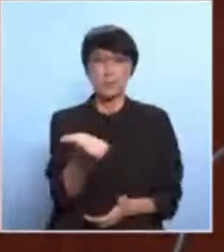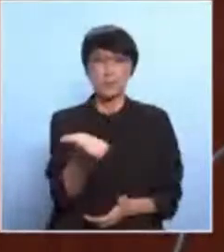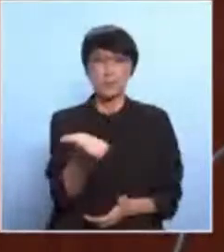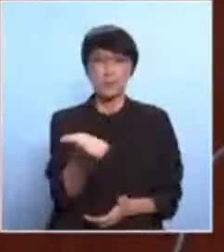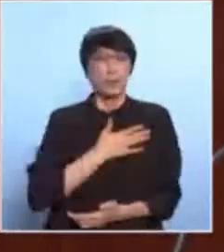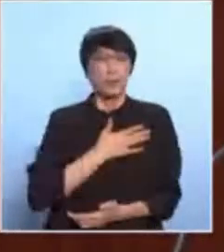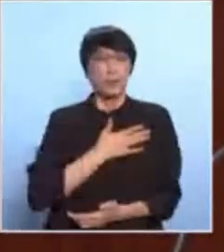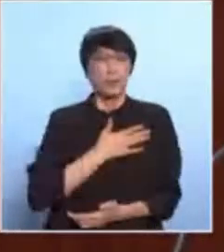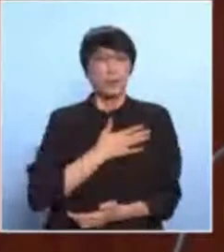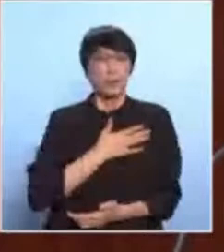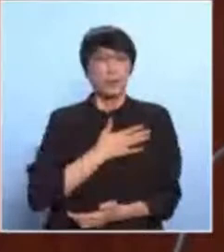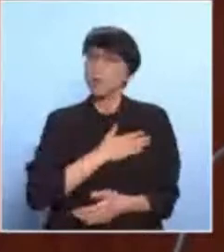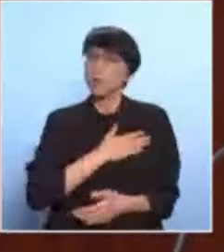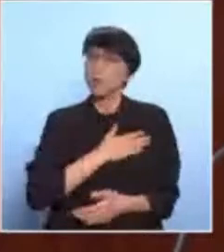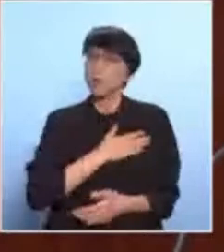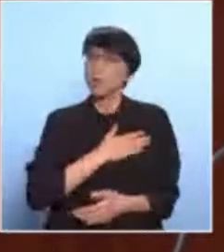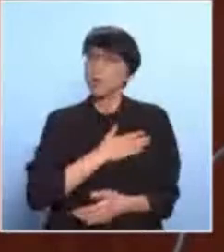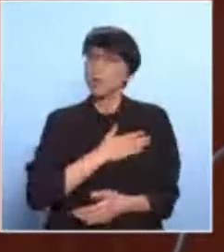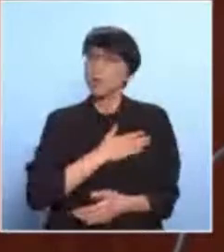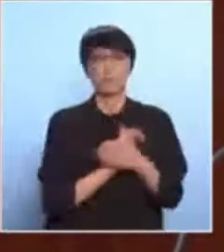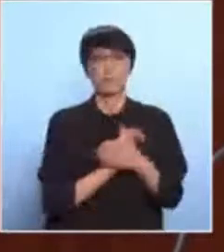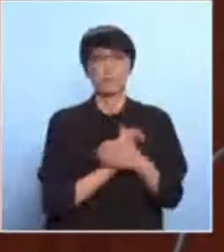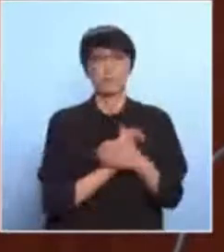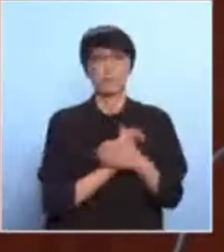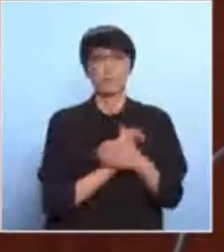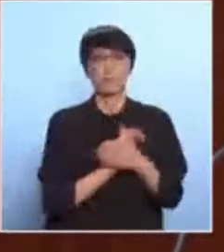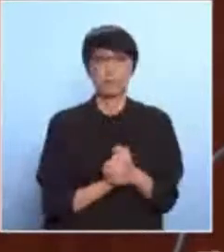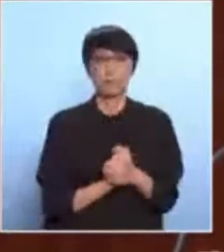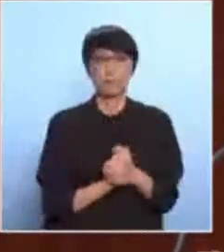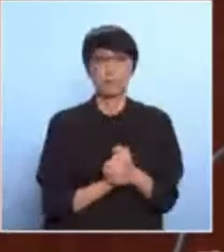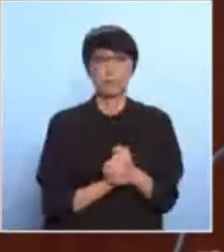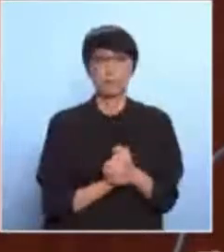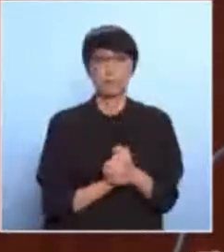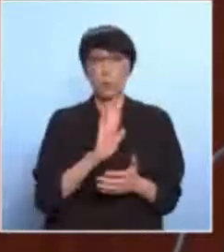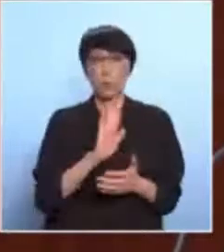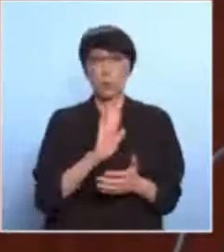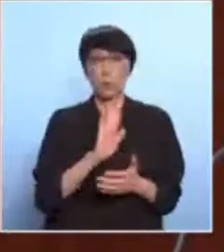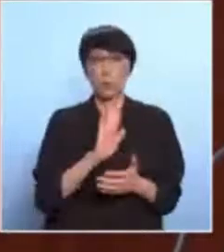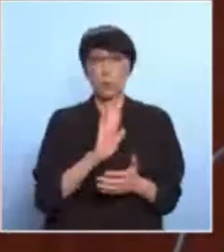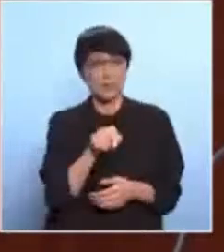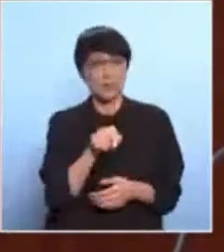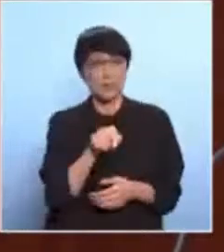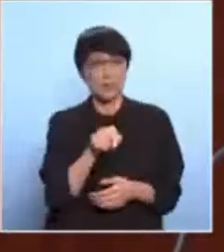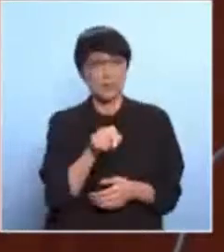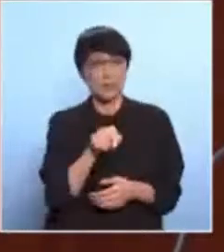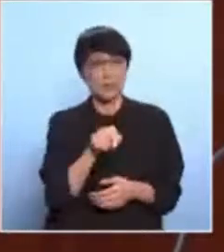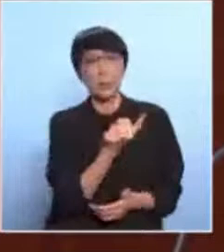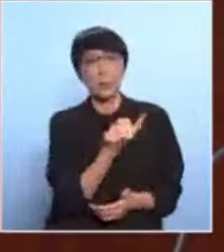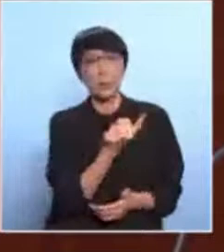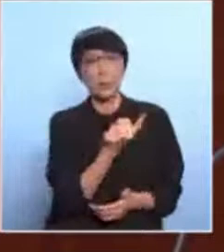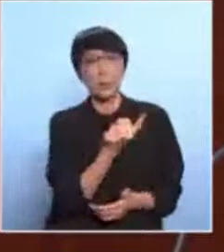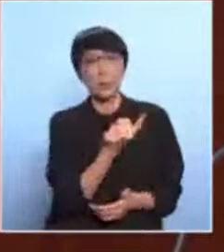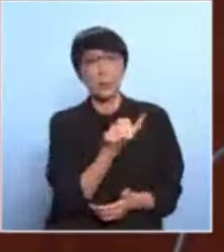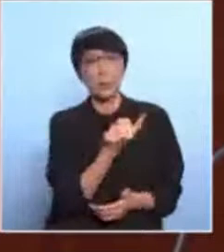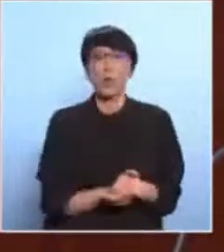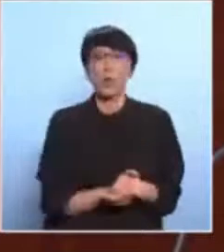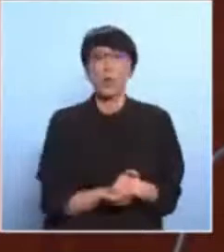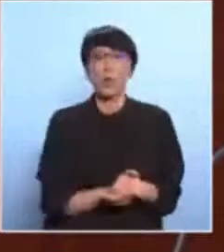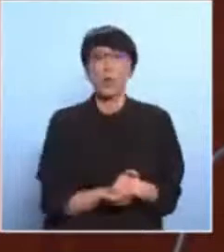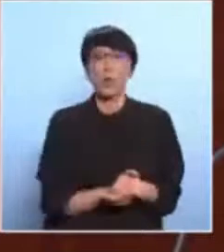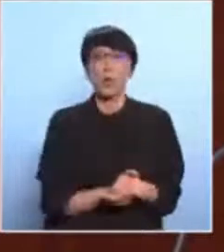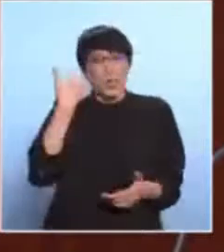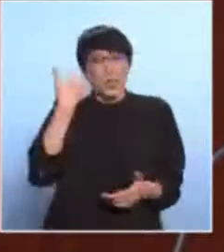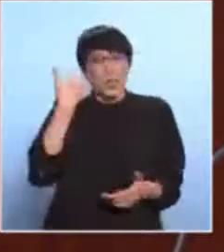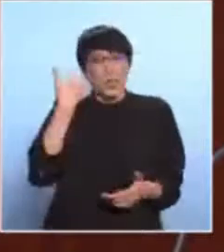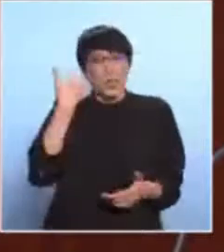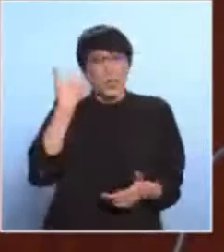We will not be put off by their negativity. We will not let them erode our unity